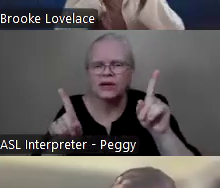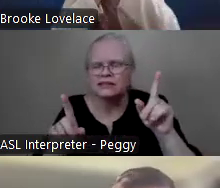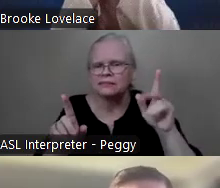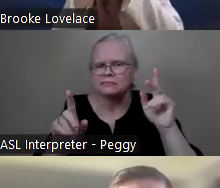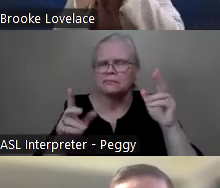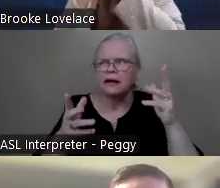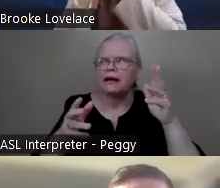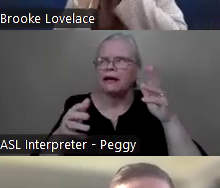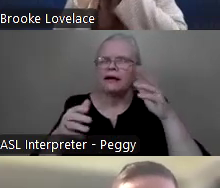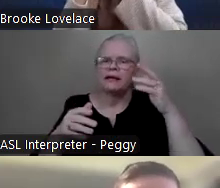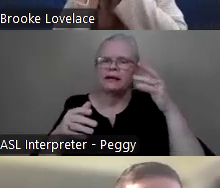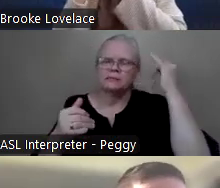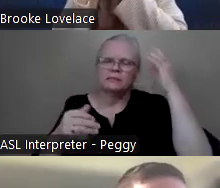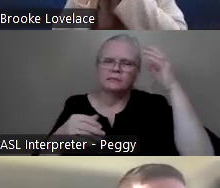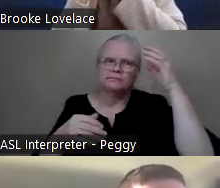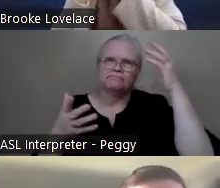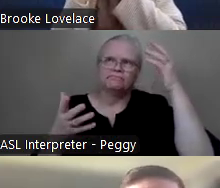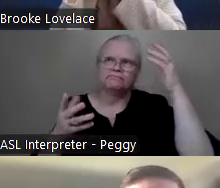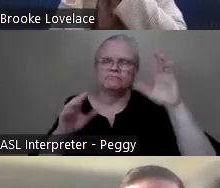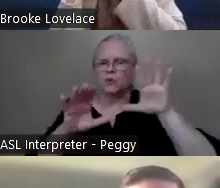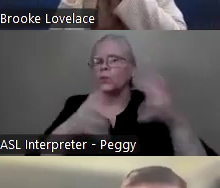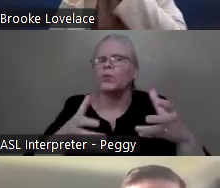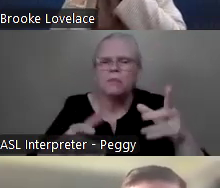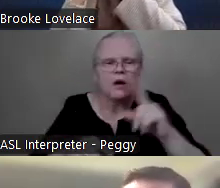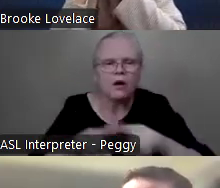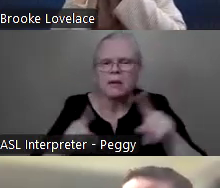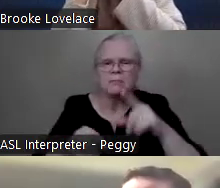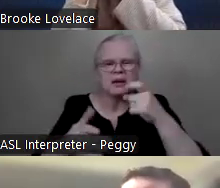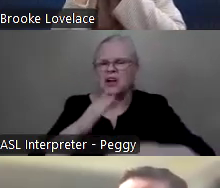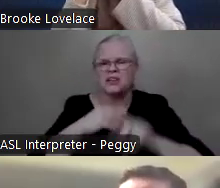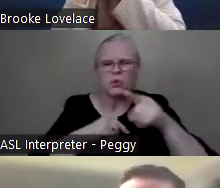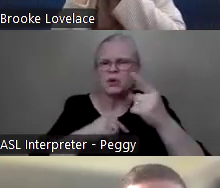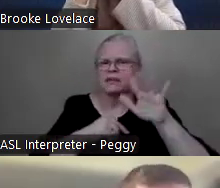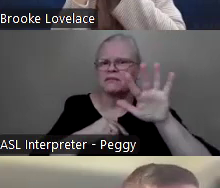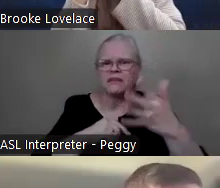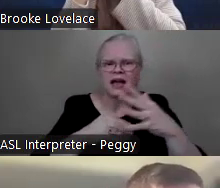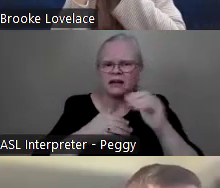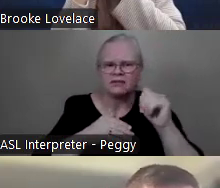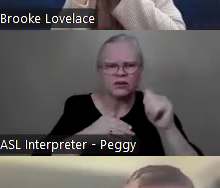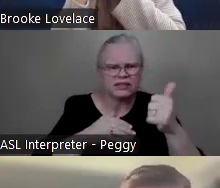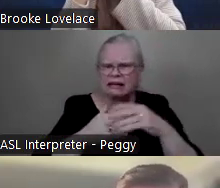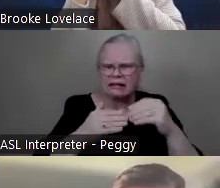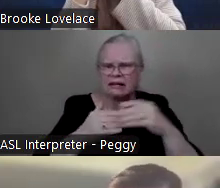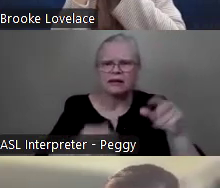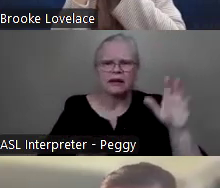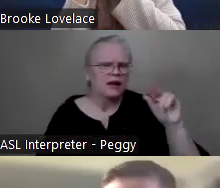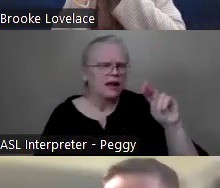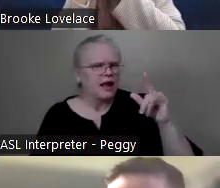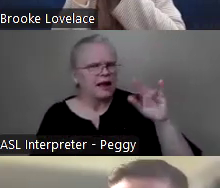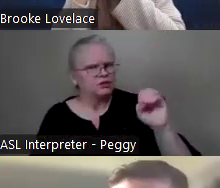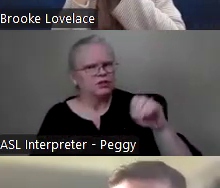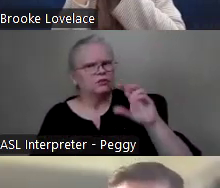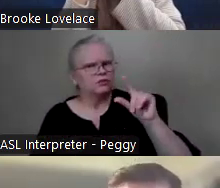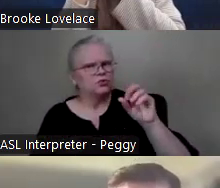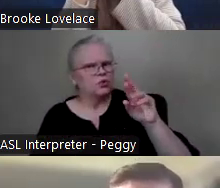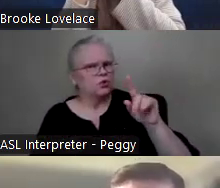is usually worth it for the $5 or $10 or whatever. Do you know, Angie, off the top of your head, and I want to look into that